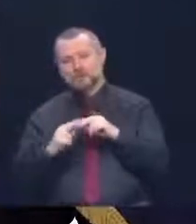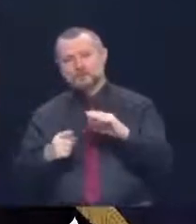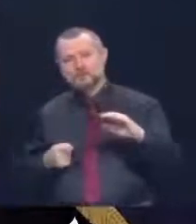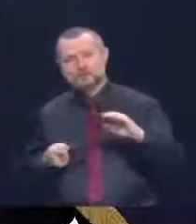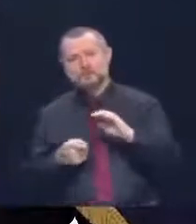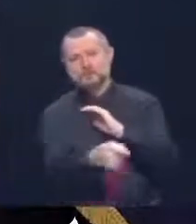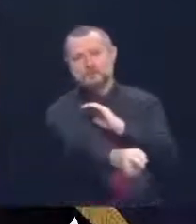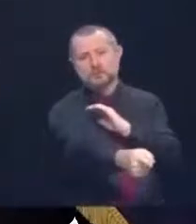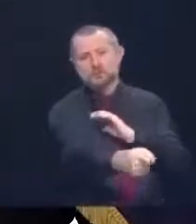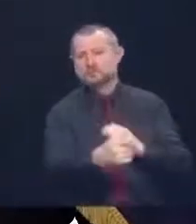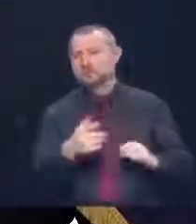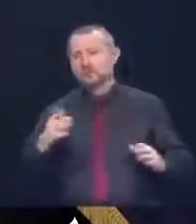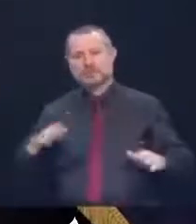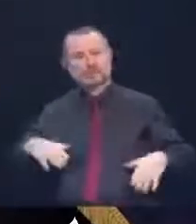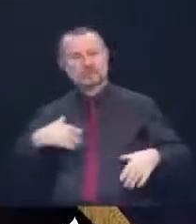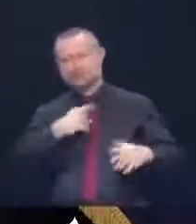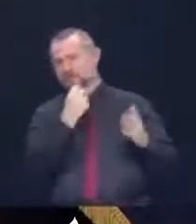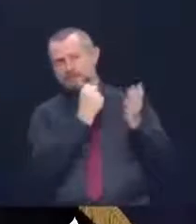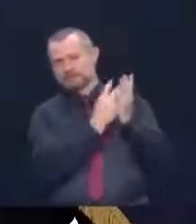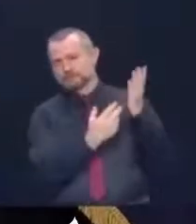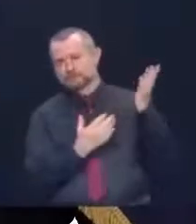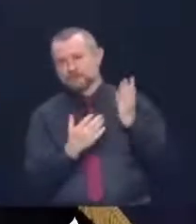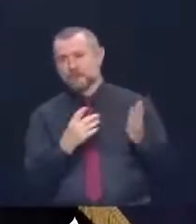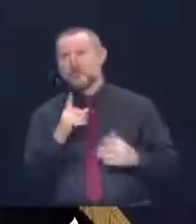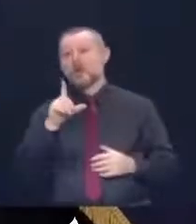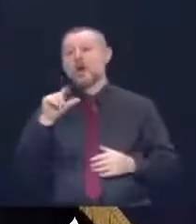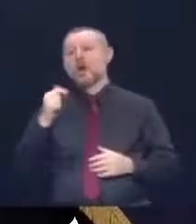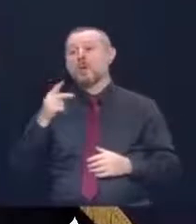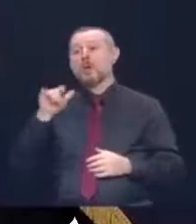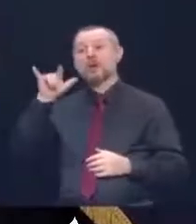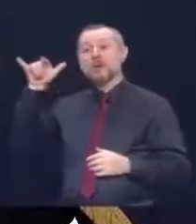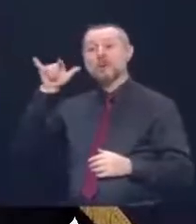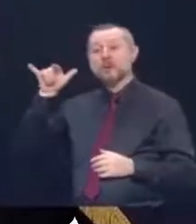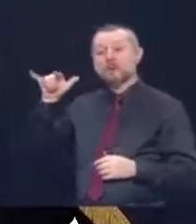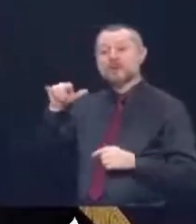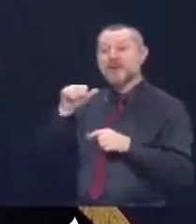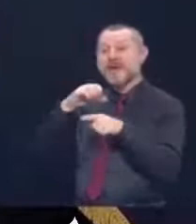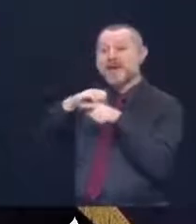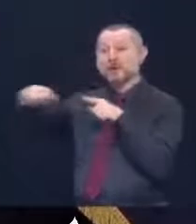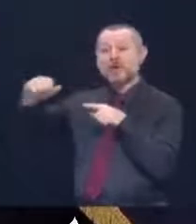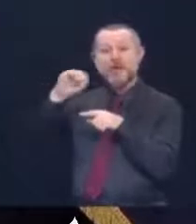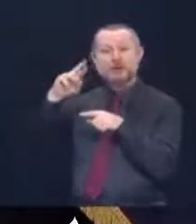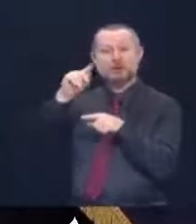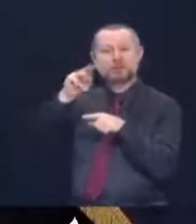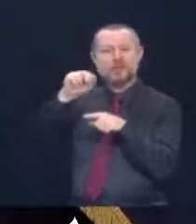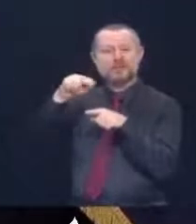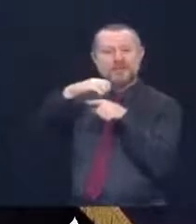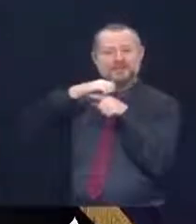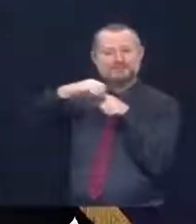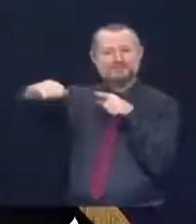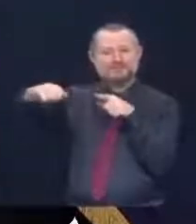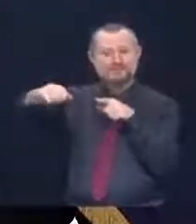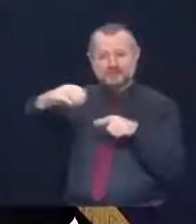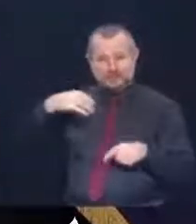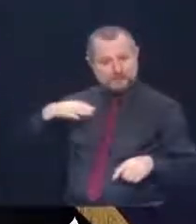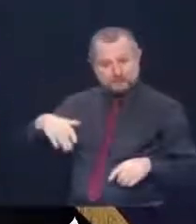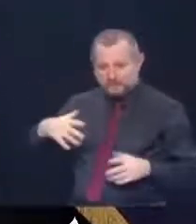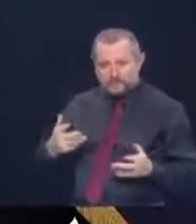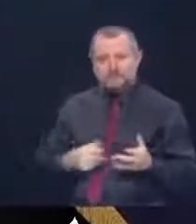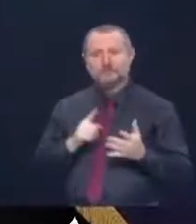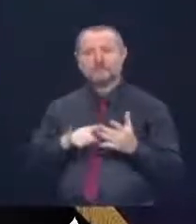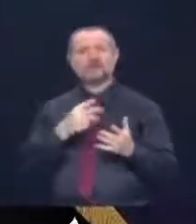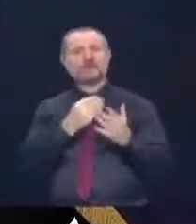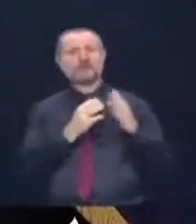approved the LaGuardia Airport air train. Department of Transportation hasn't funded Second